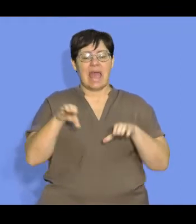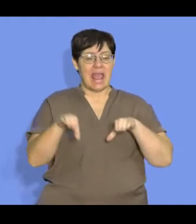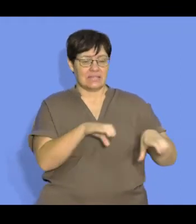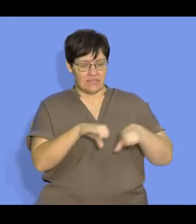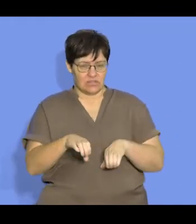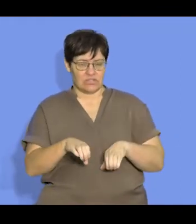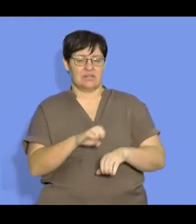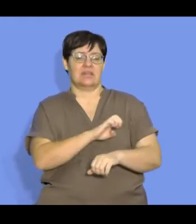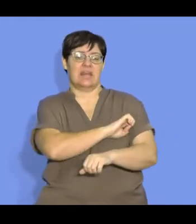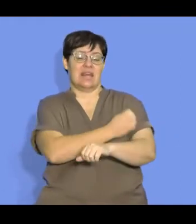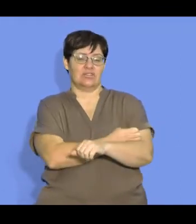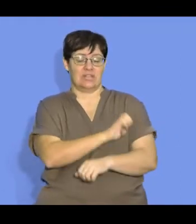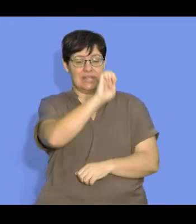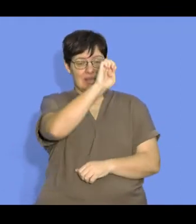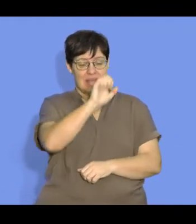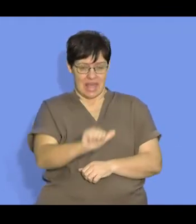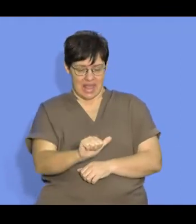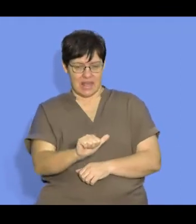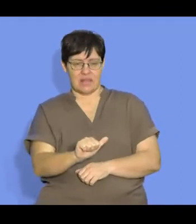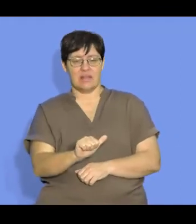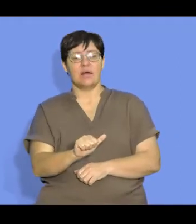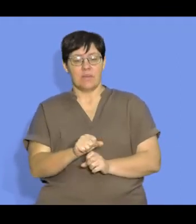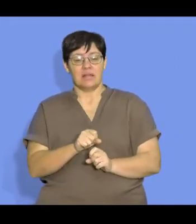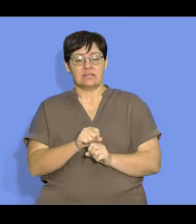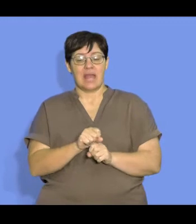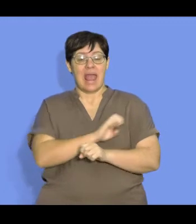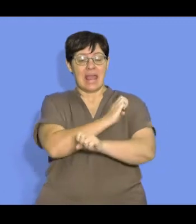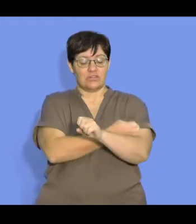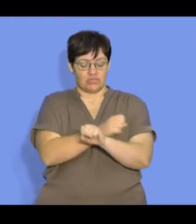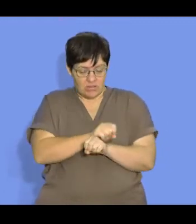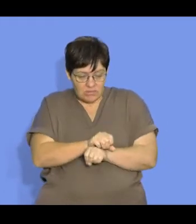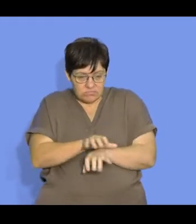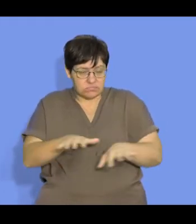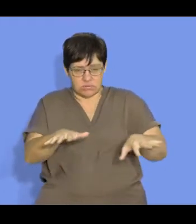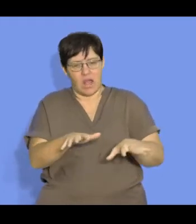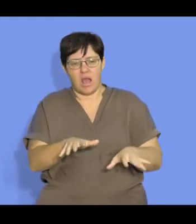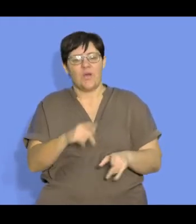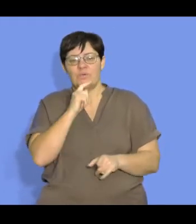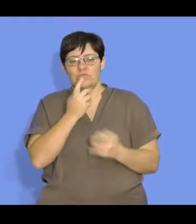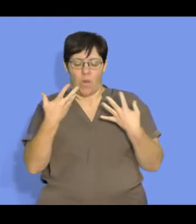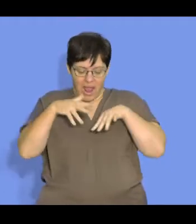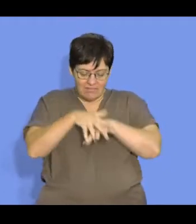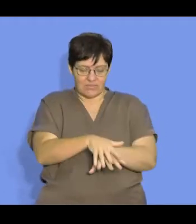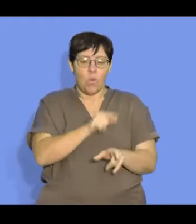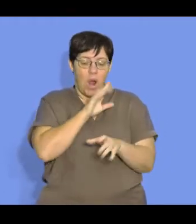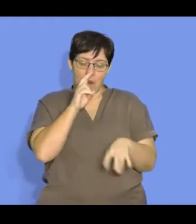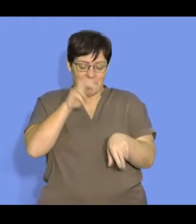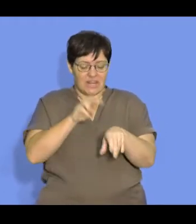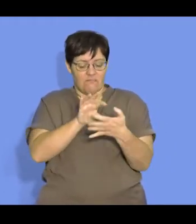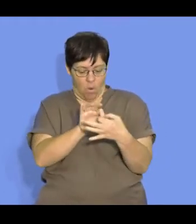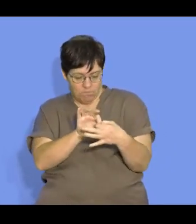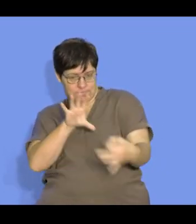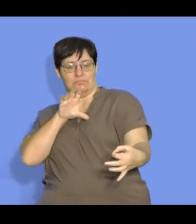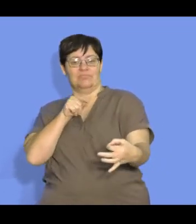actually means that we have a bigger activation energy, but the energy being released to the surroundings